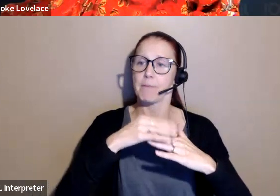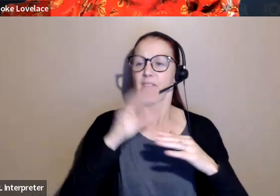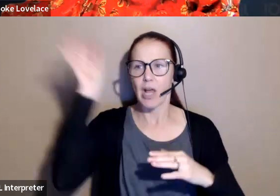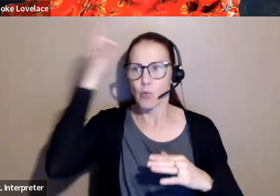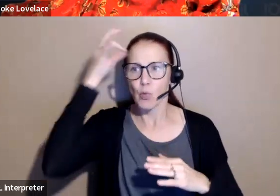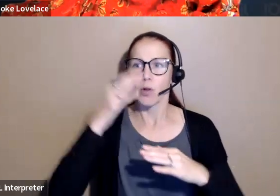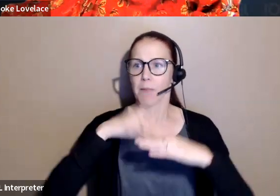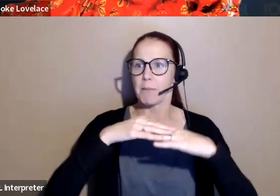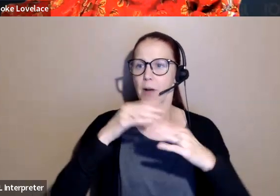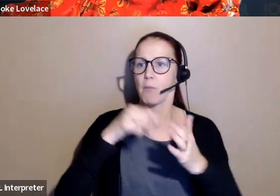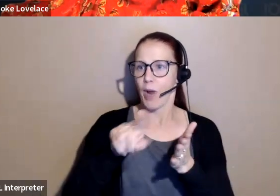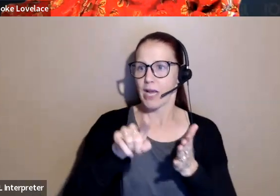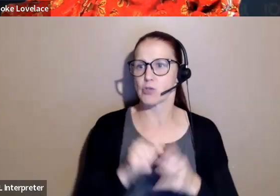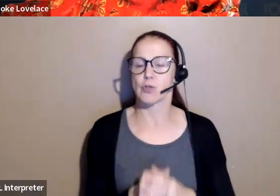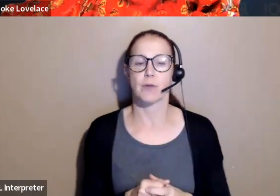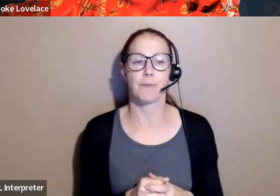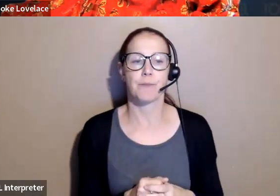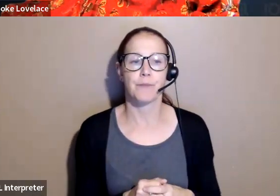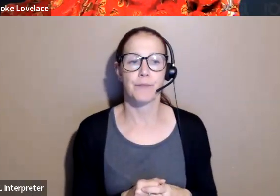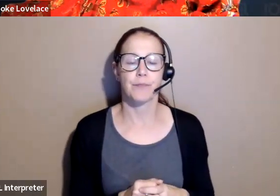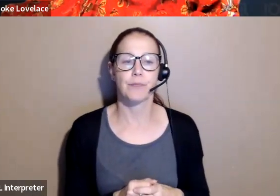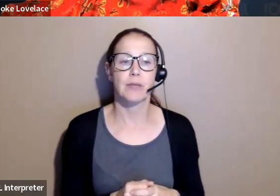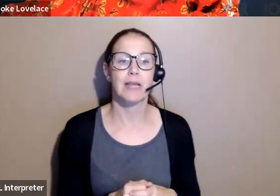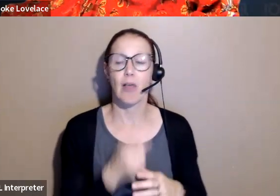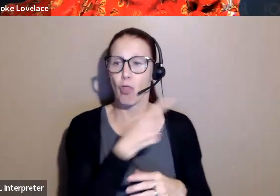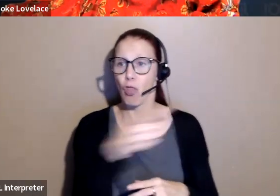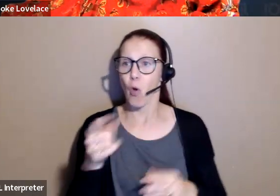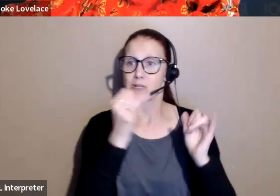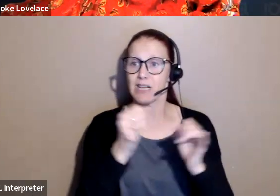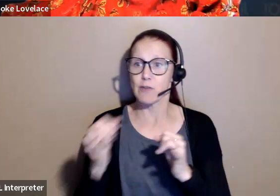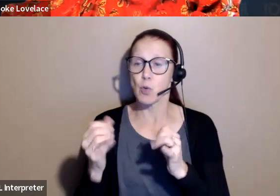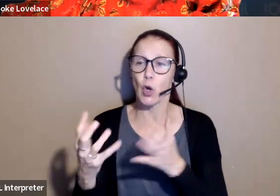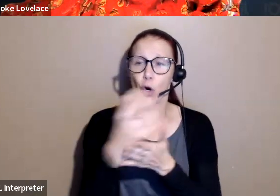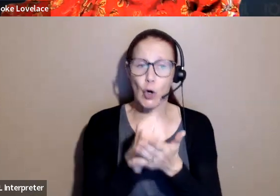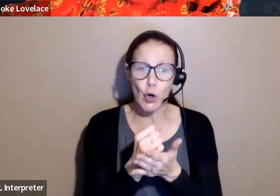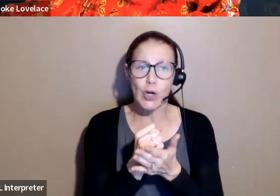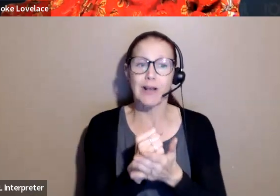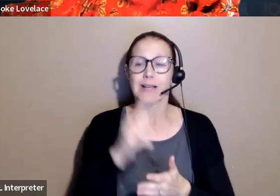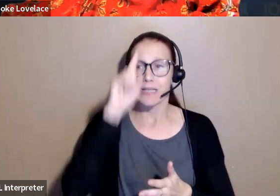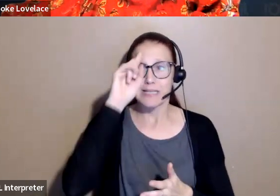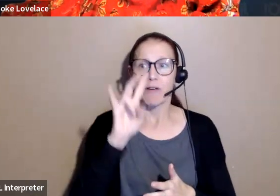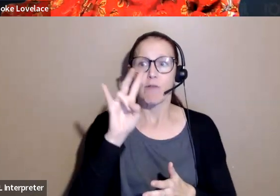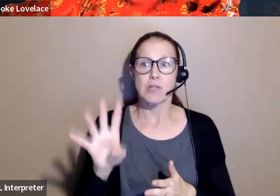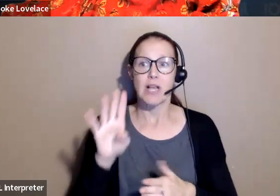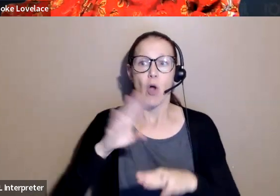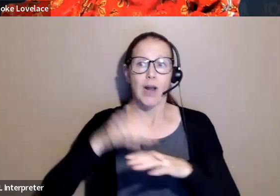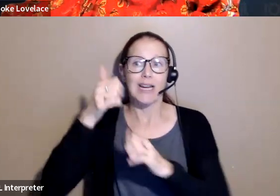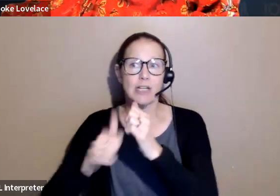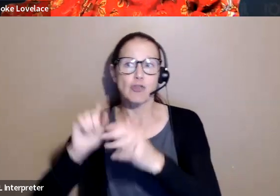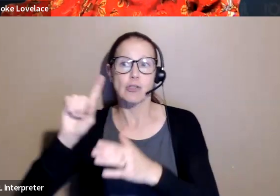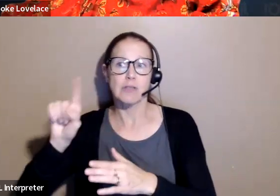wage. And those individuals earn 74 cents on each dollar